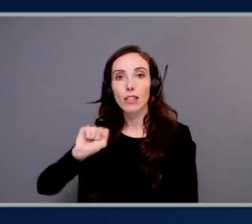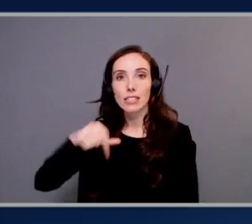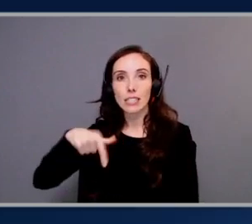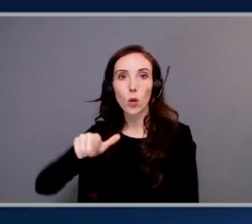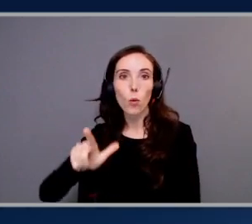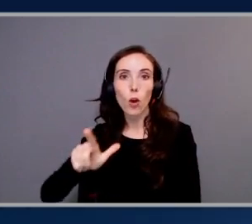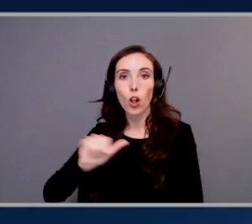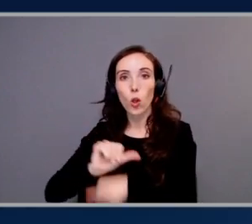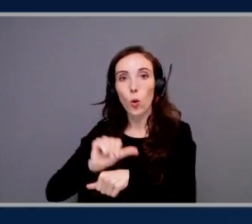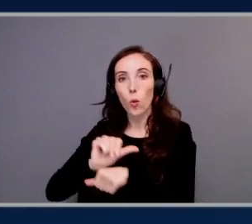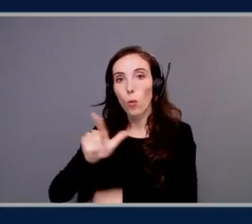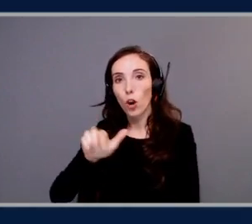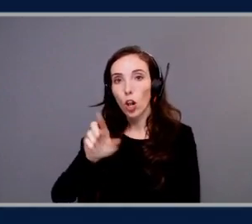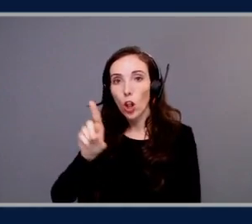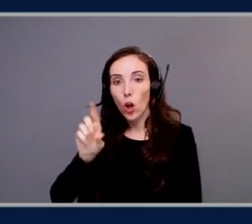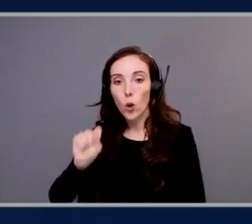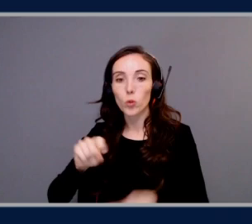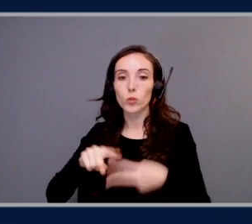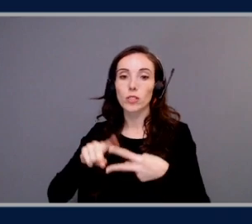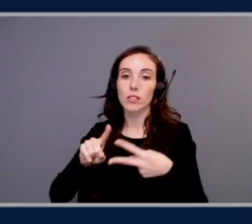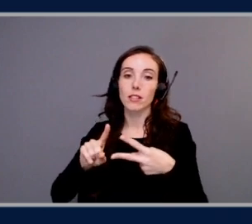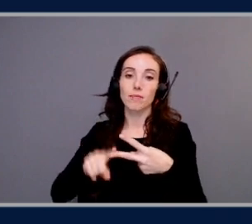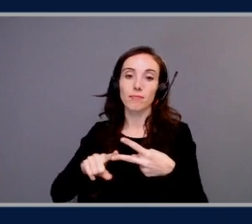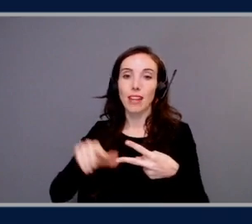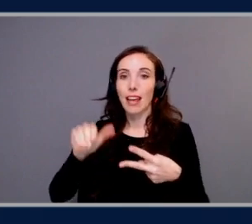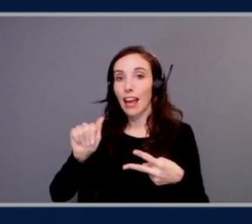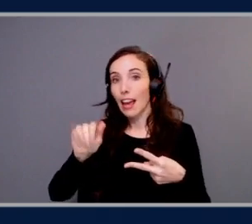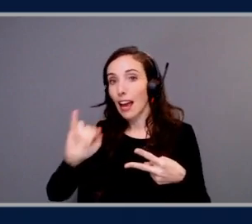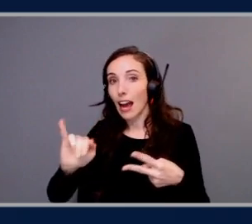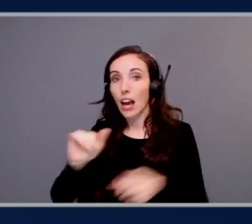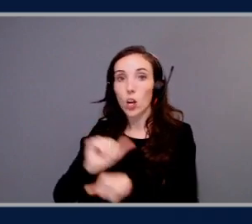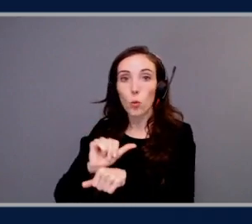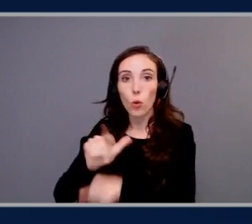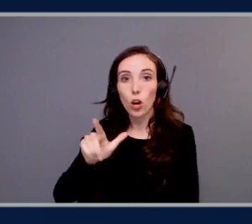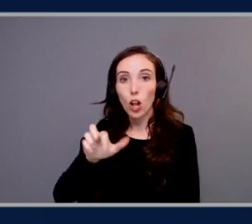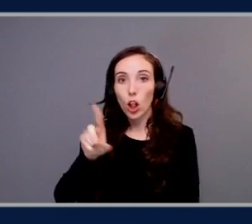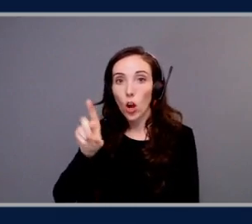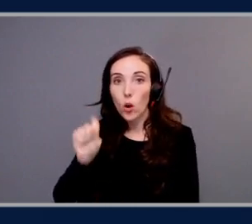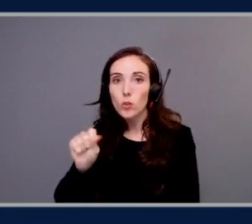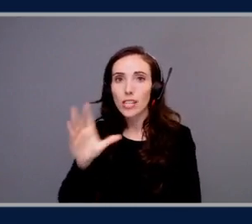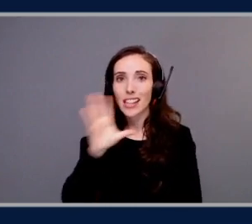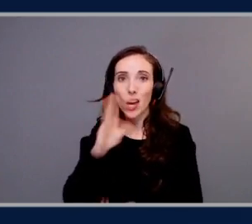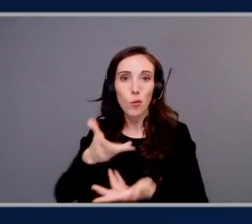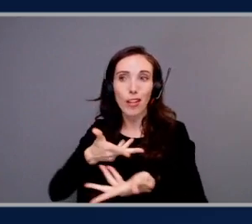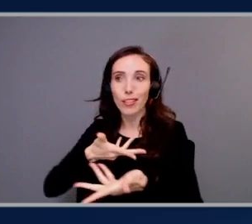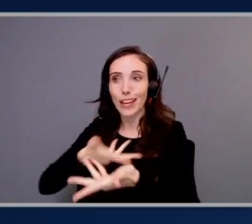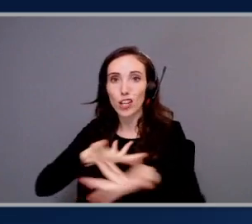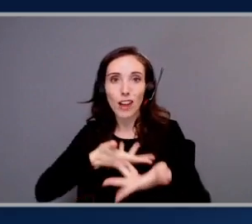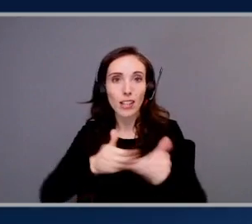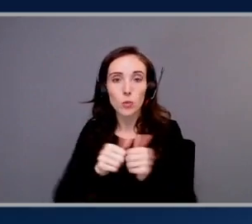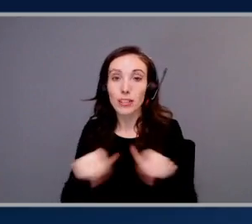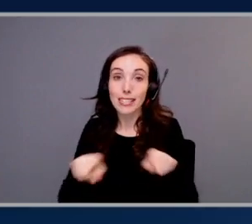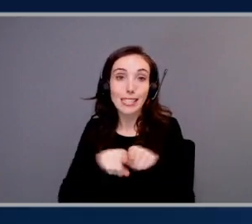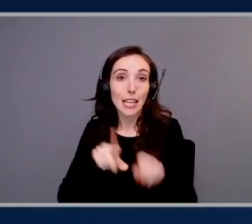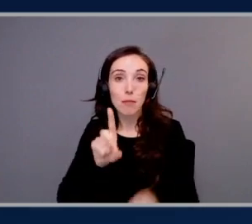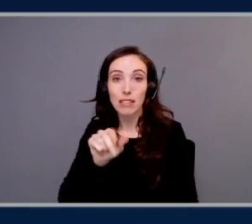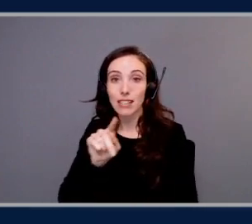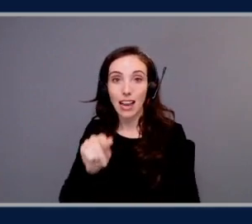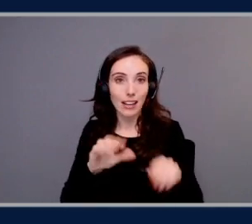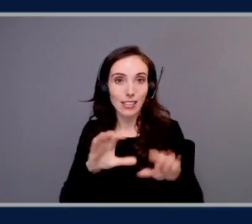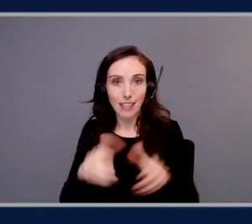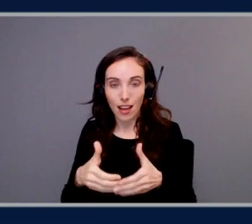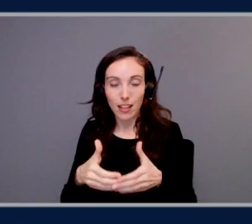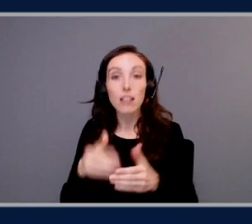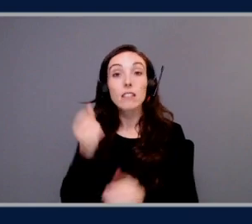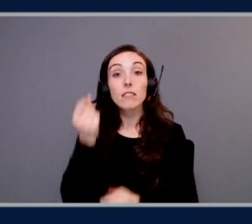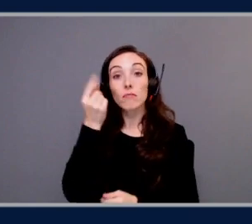AI workloads, you have streaming workloads, they actually interact with the same data set, right? What is more important is you have